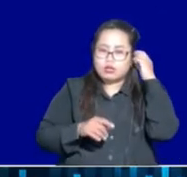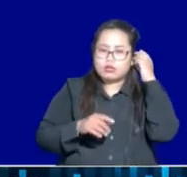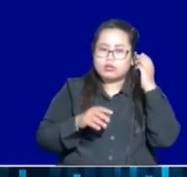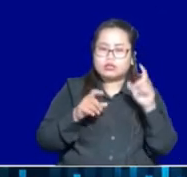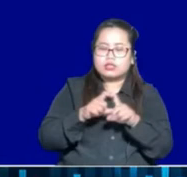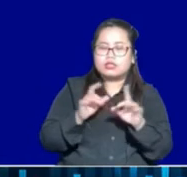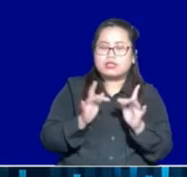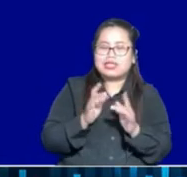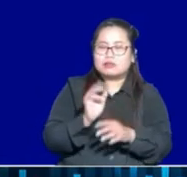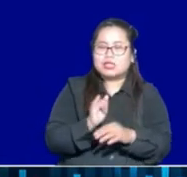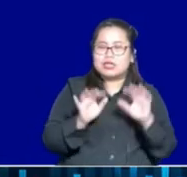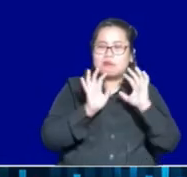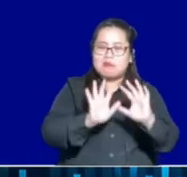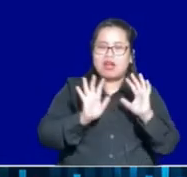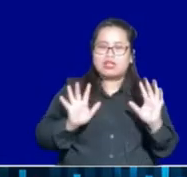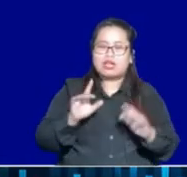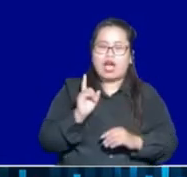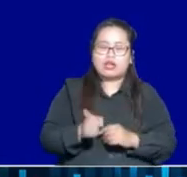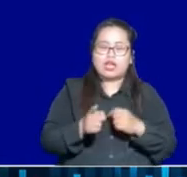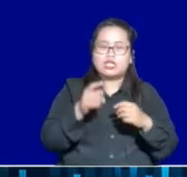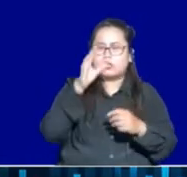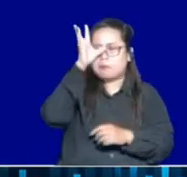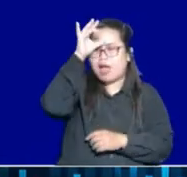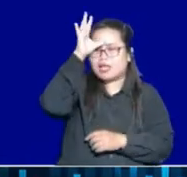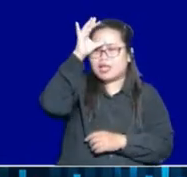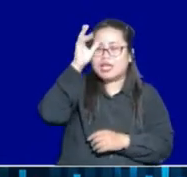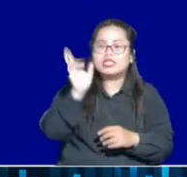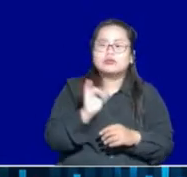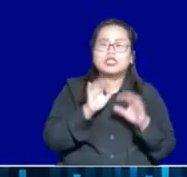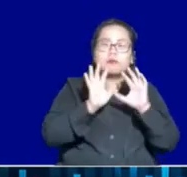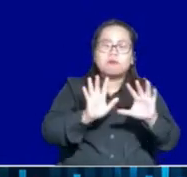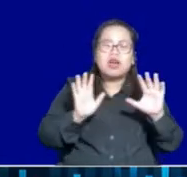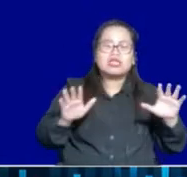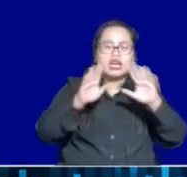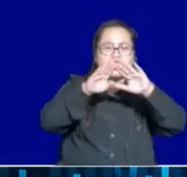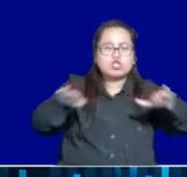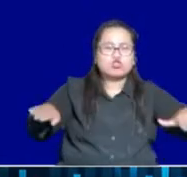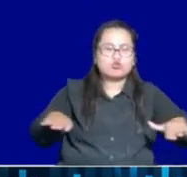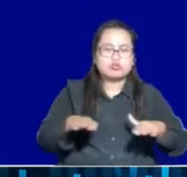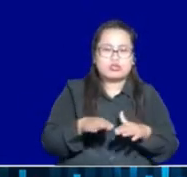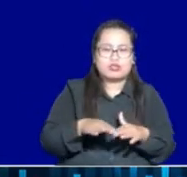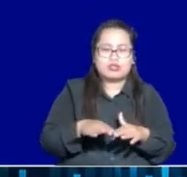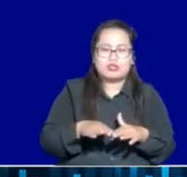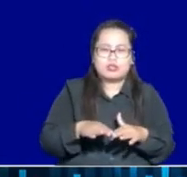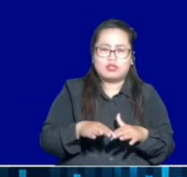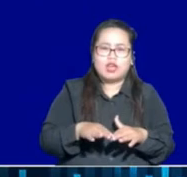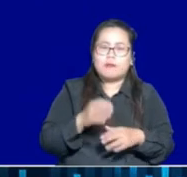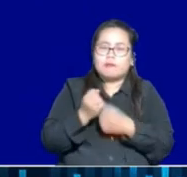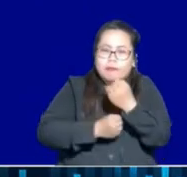moving. There are many industries that are teleworkable, that